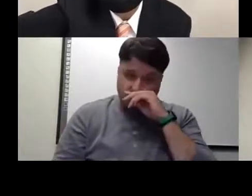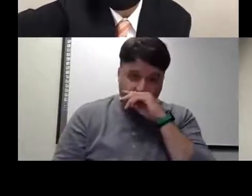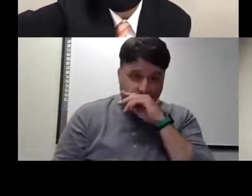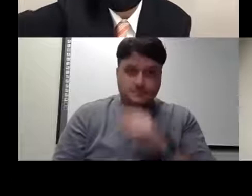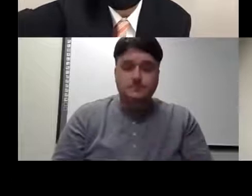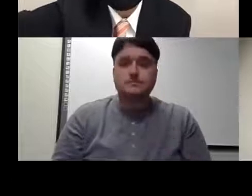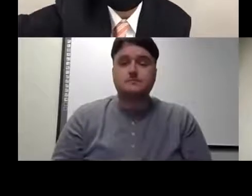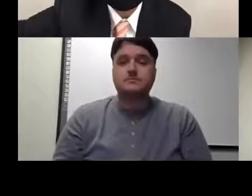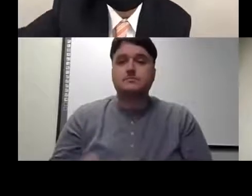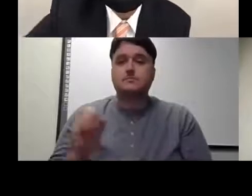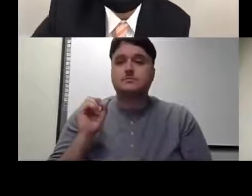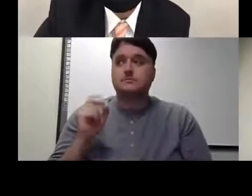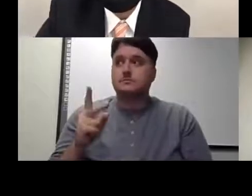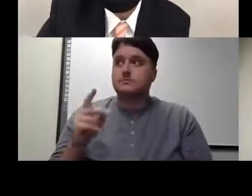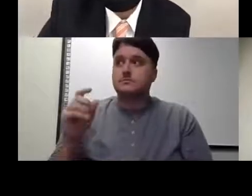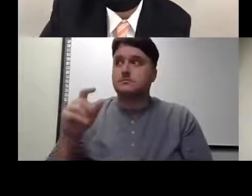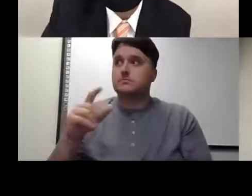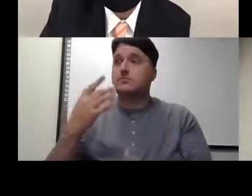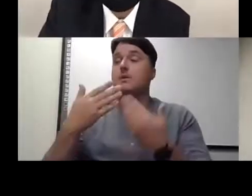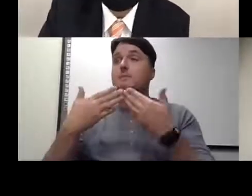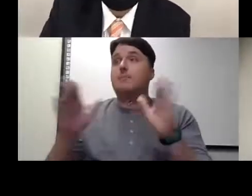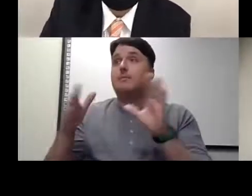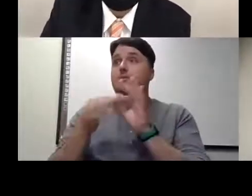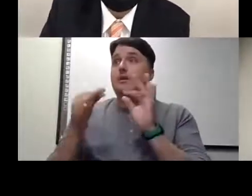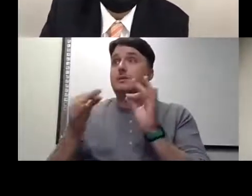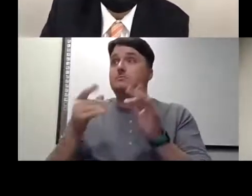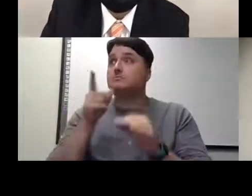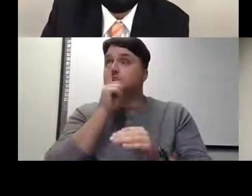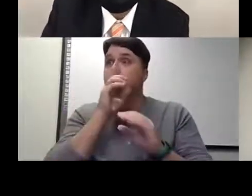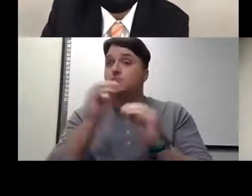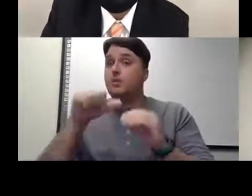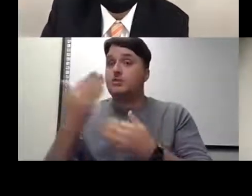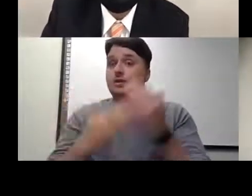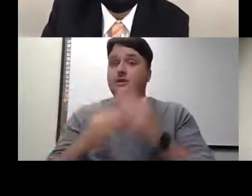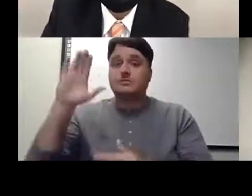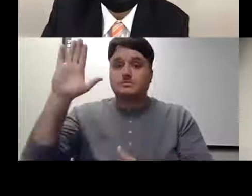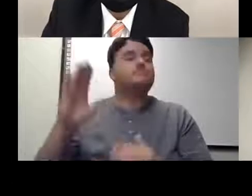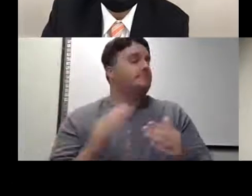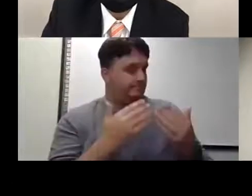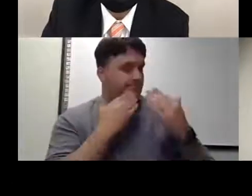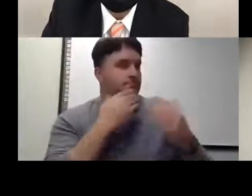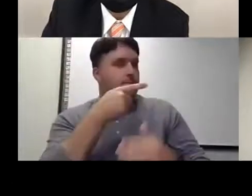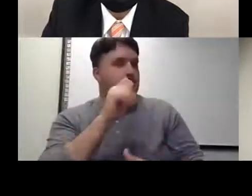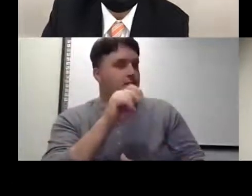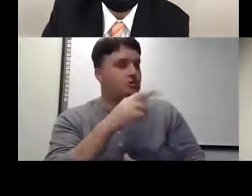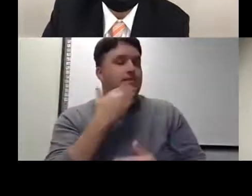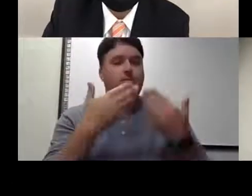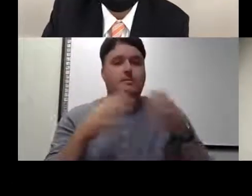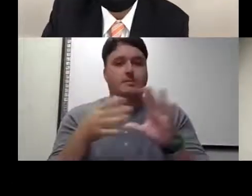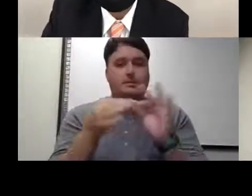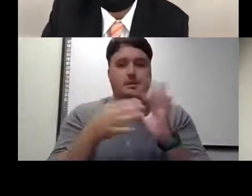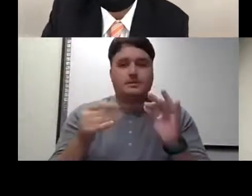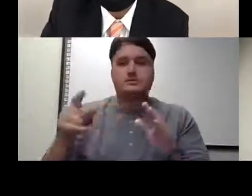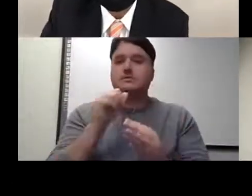Okay, President Chen, we have no other hands for public comment. Great, thank you, Peter, and thank you for the public comments on